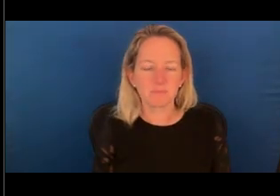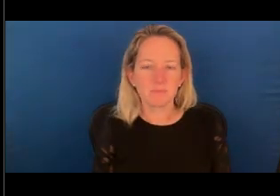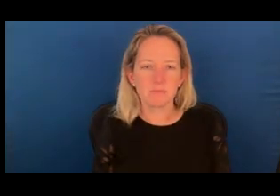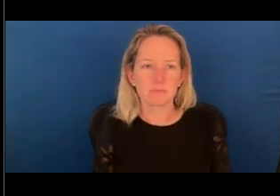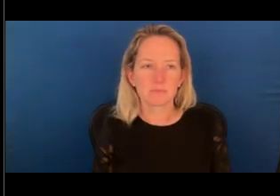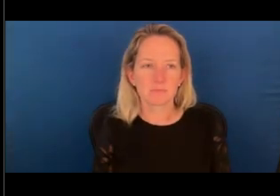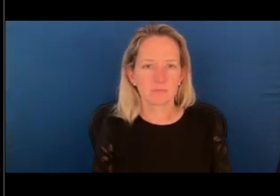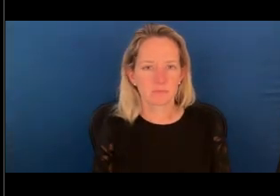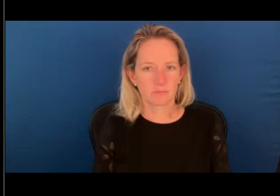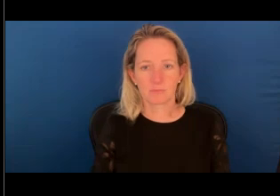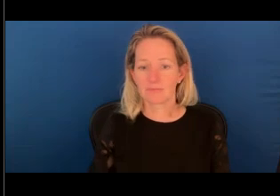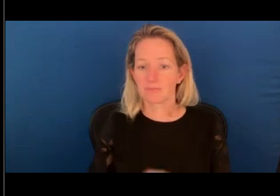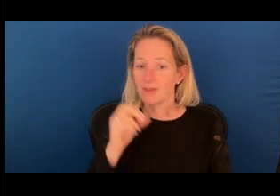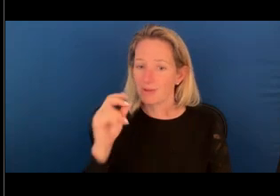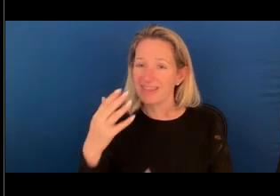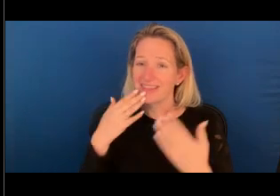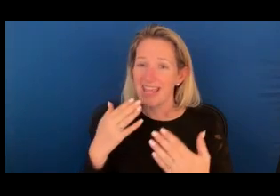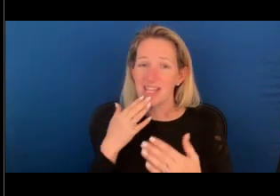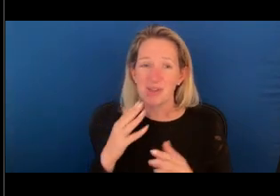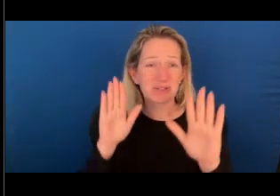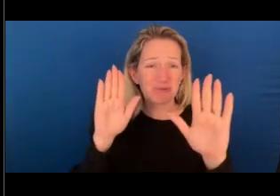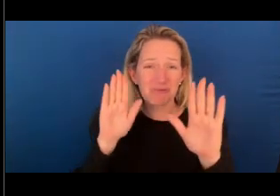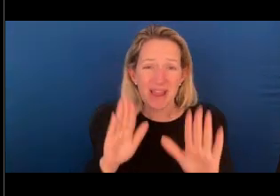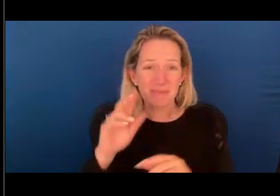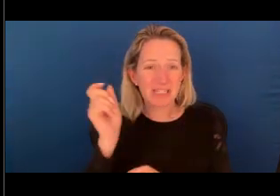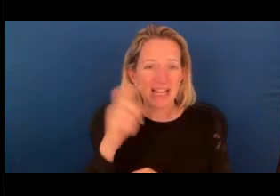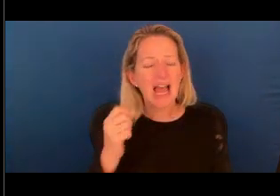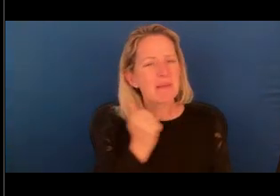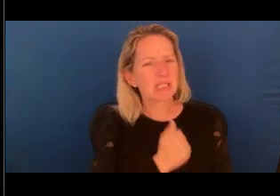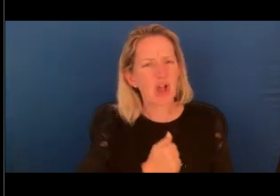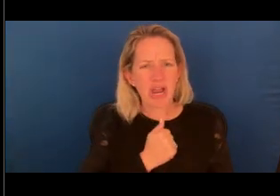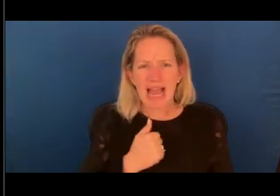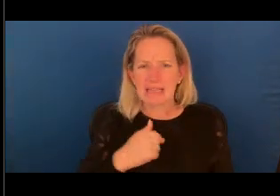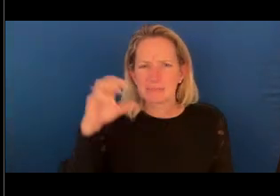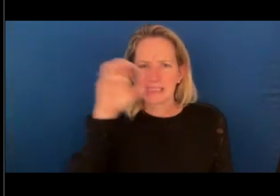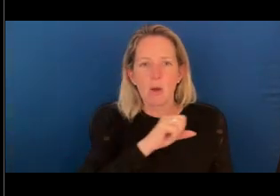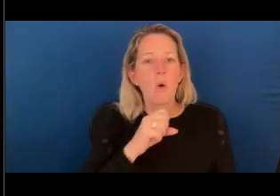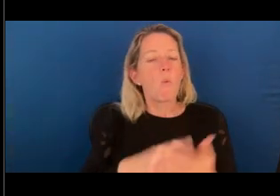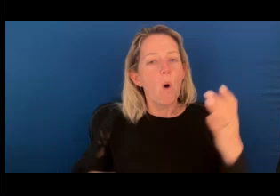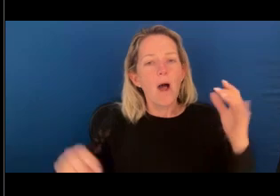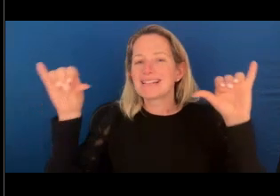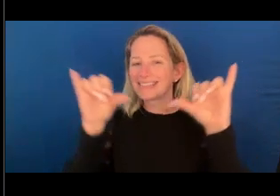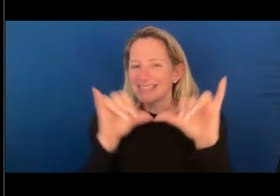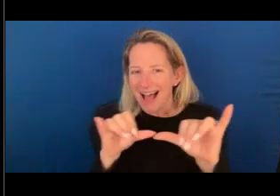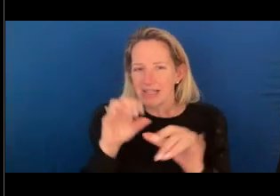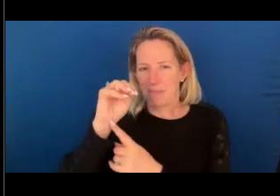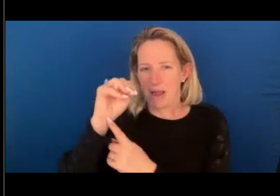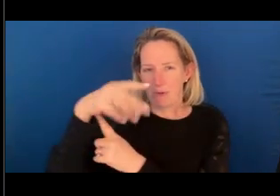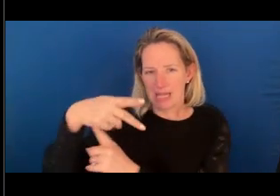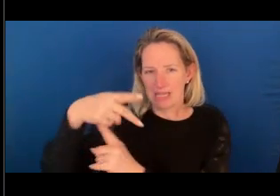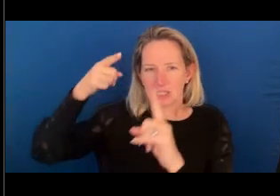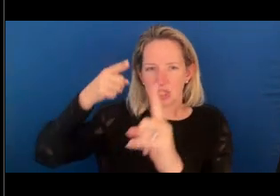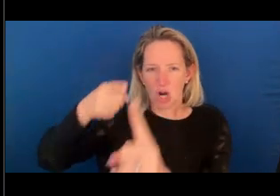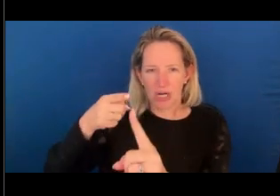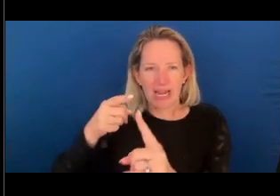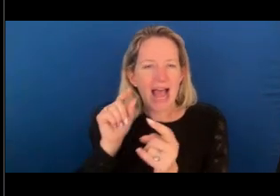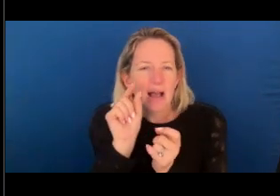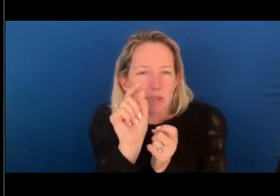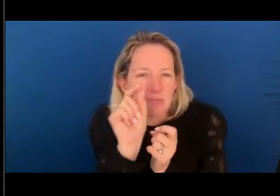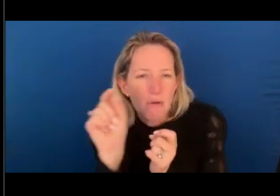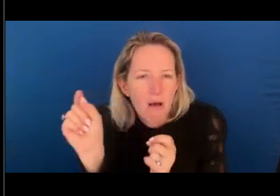Hi, thank you. Great presentation. I'm sorry if I missed this, but what is the size of microplastic that it is targeting, or like how